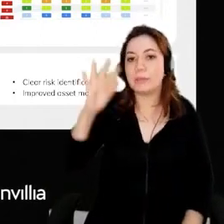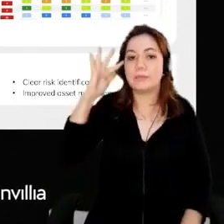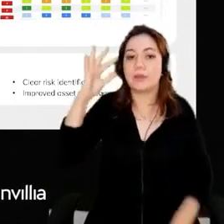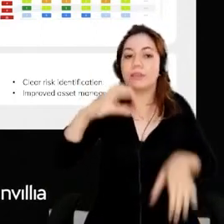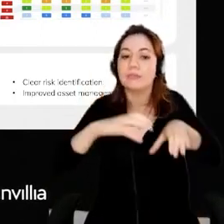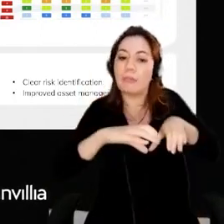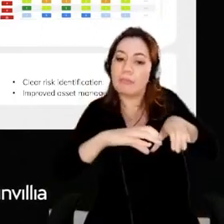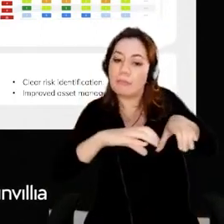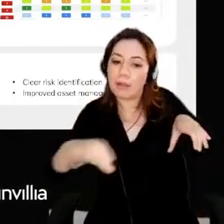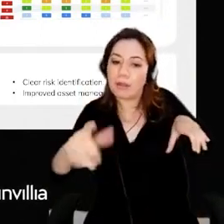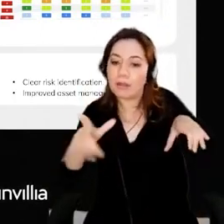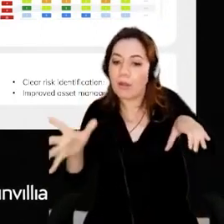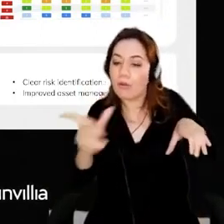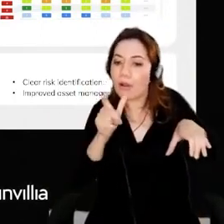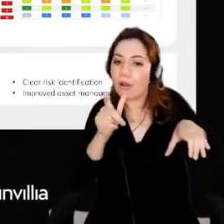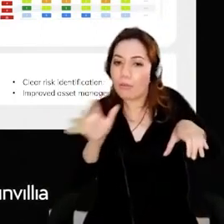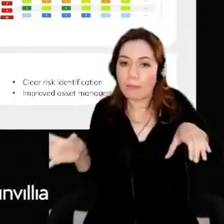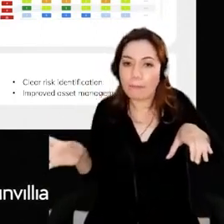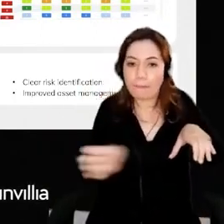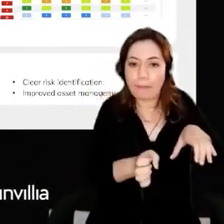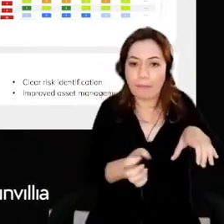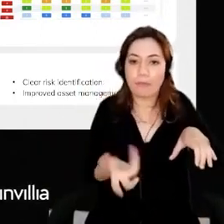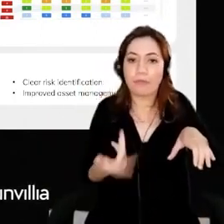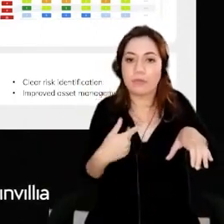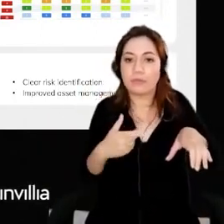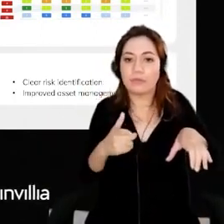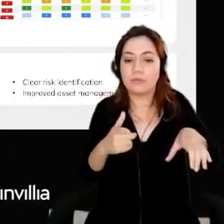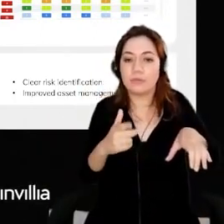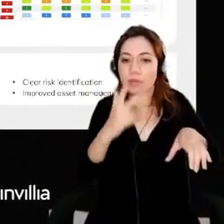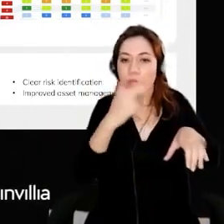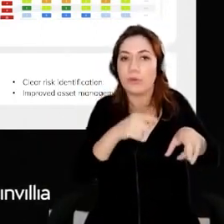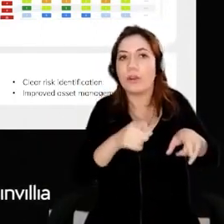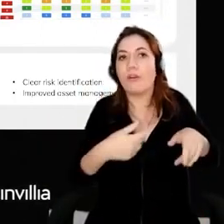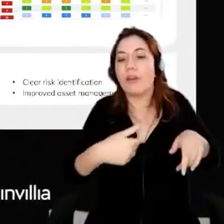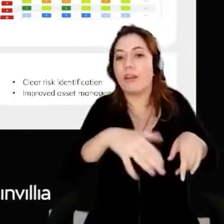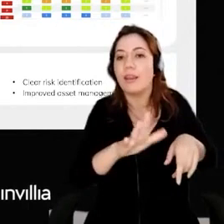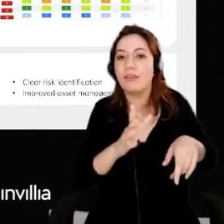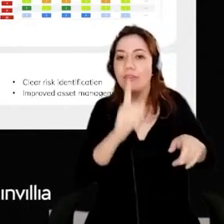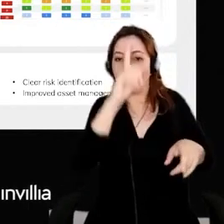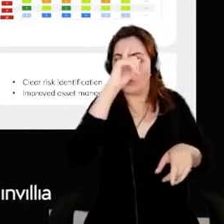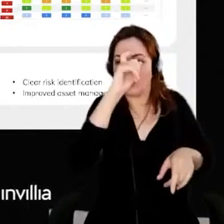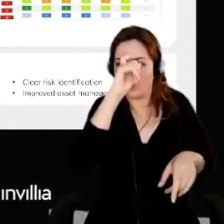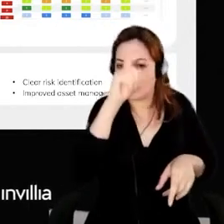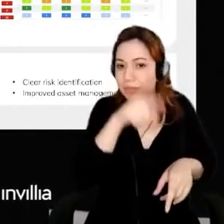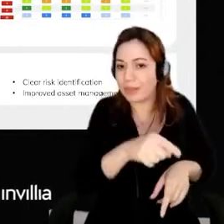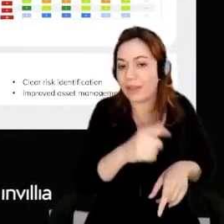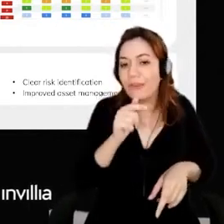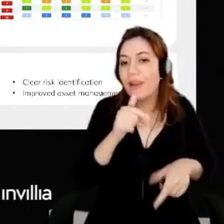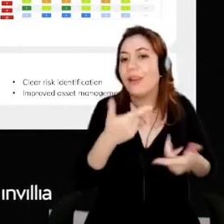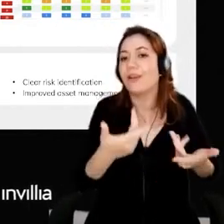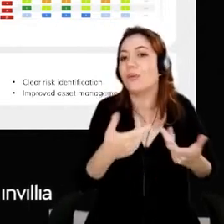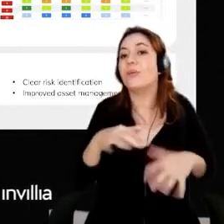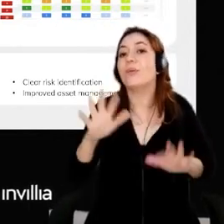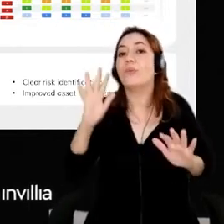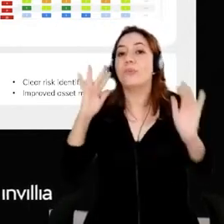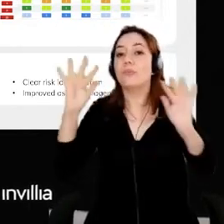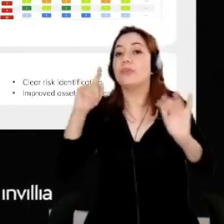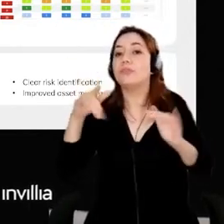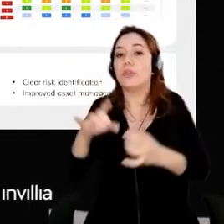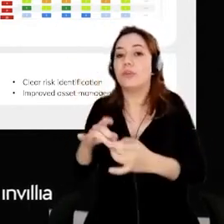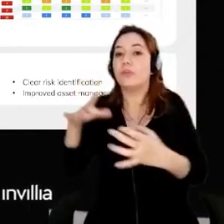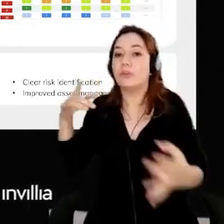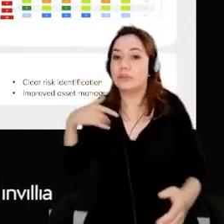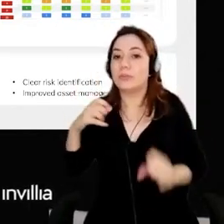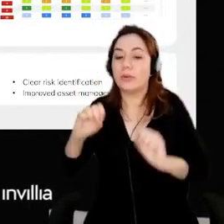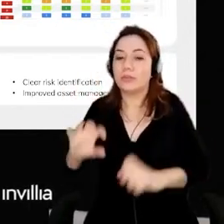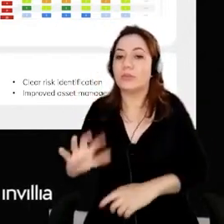to a hospital versus a pipe that's taking water to a local area, the consequence of that failing is completely different for those two. And then ultimately being able to put